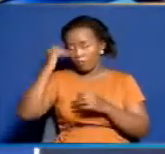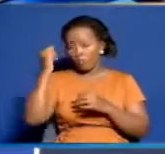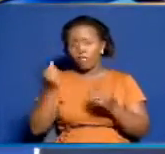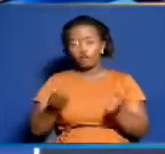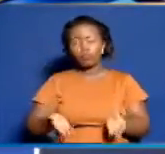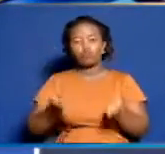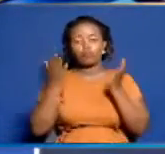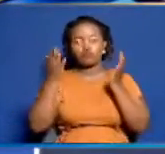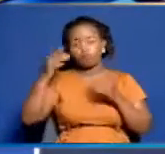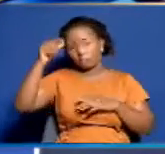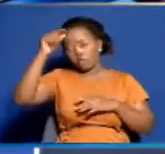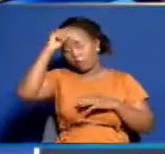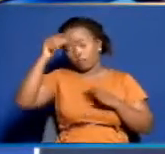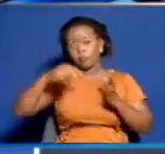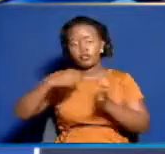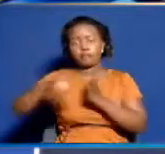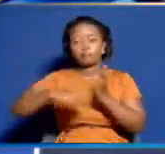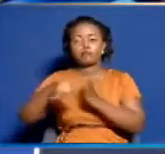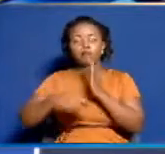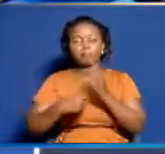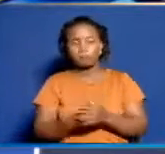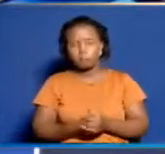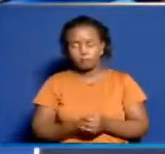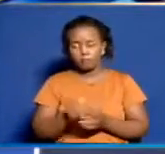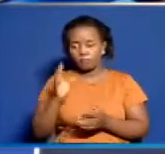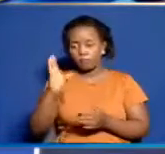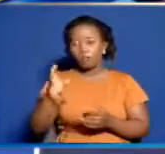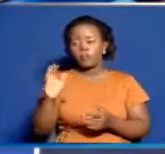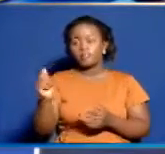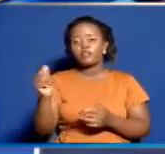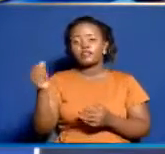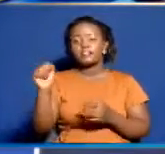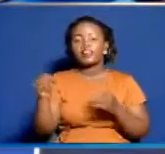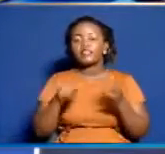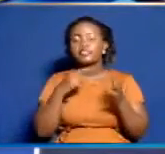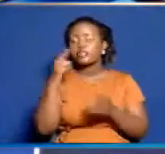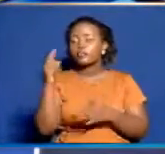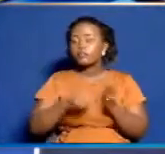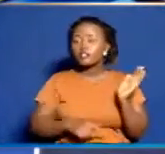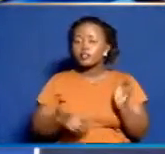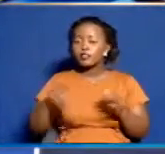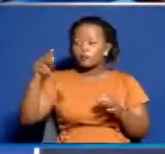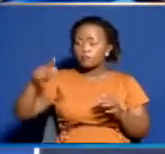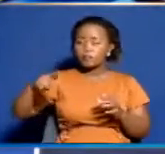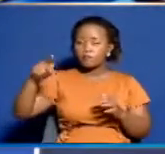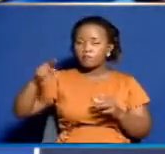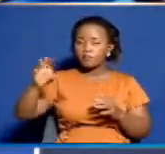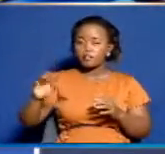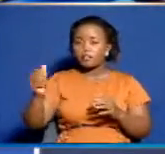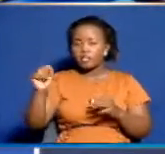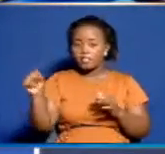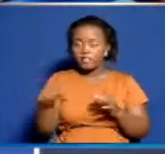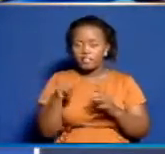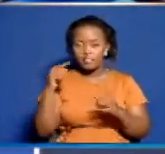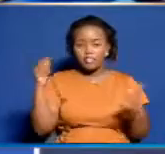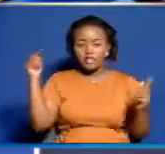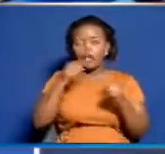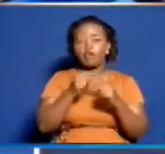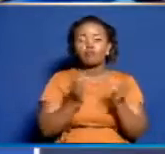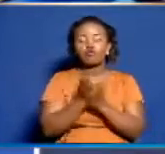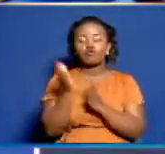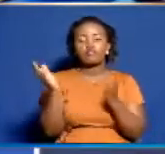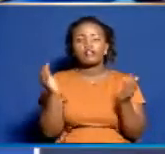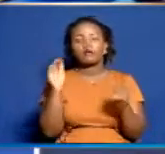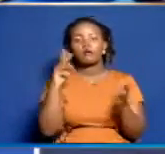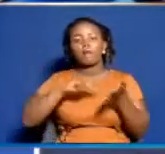manufacturing agenda. Chief Administrative Secretary Dr. Osiany says PPPs are key in achievement of development